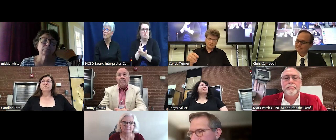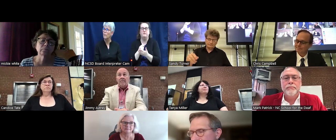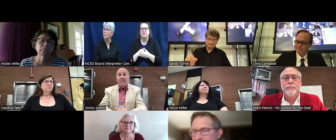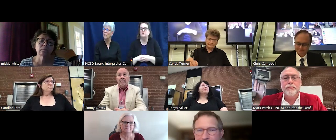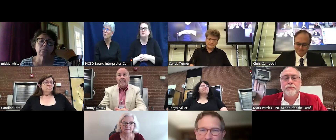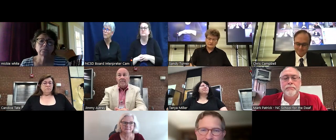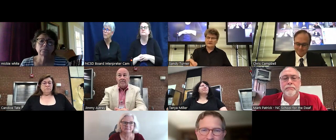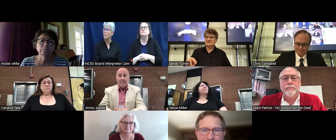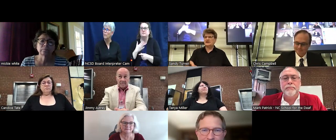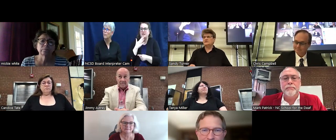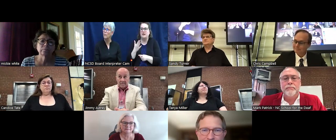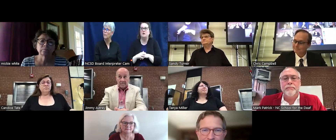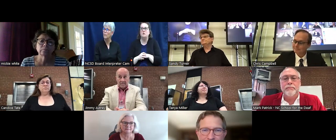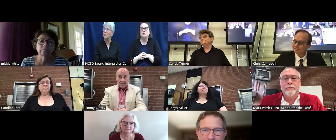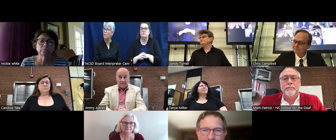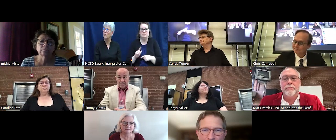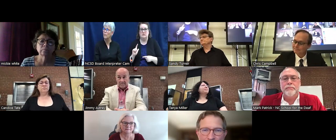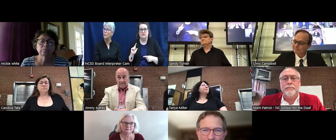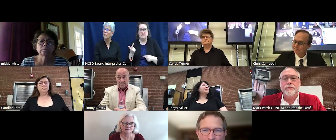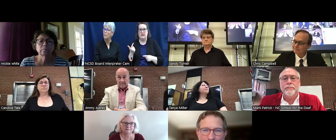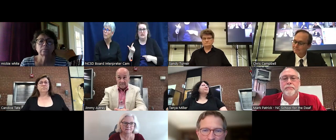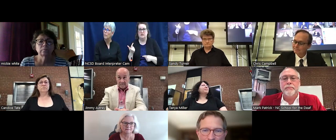Thank you. Do I have a second?